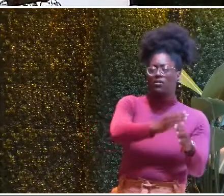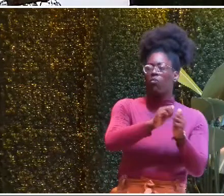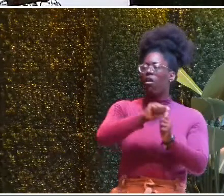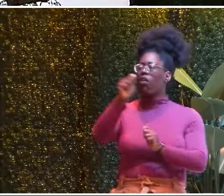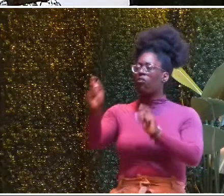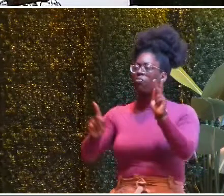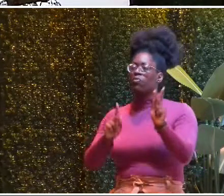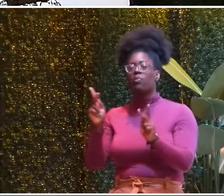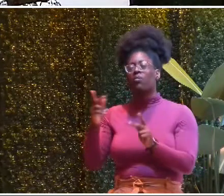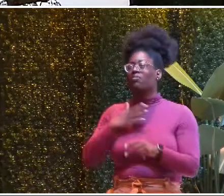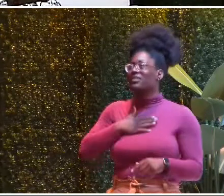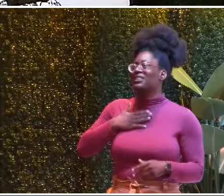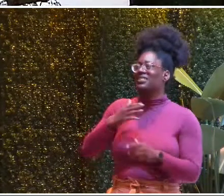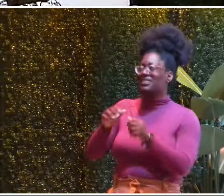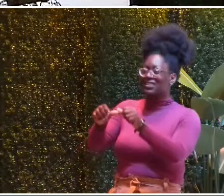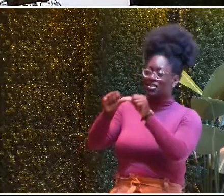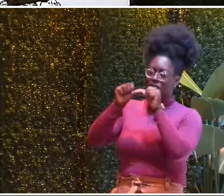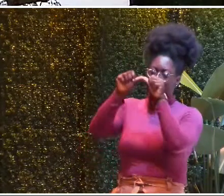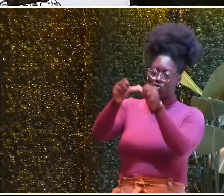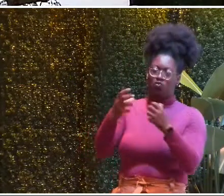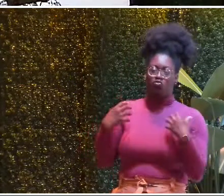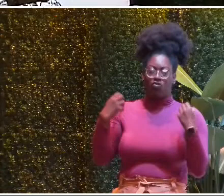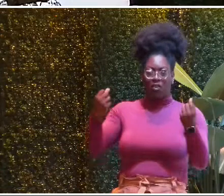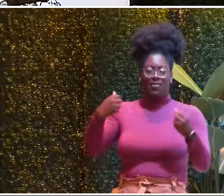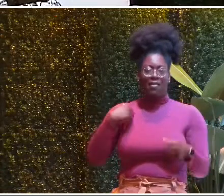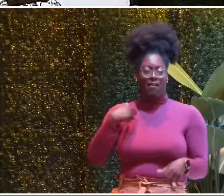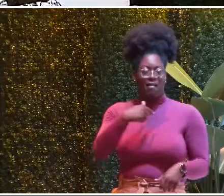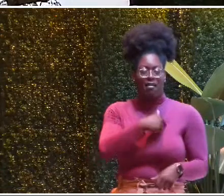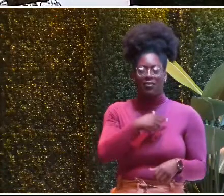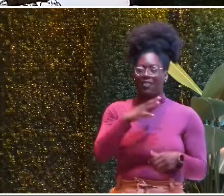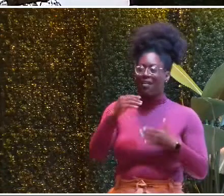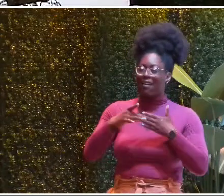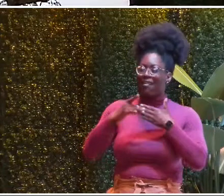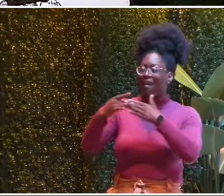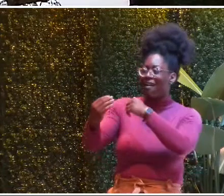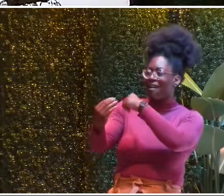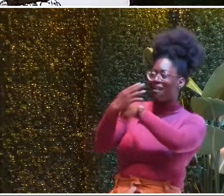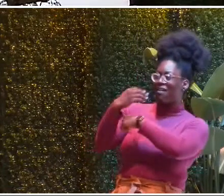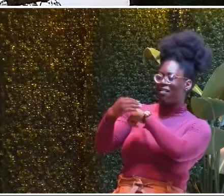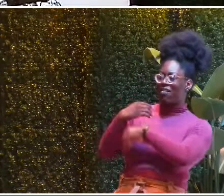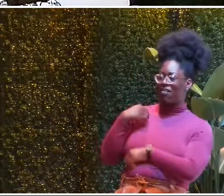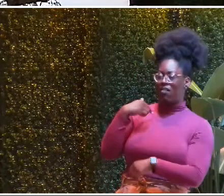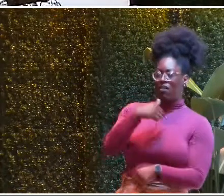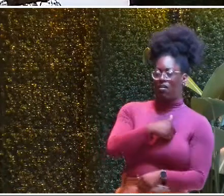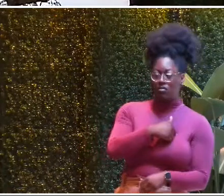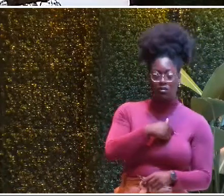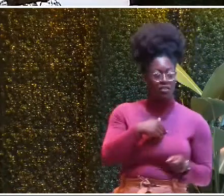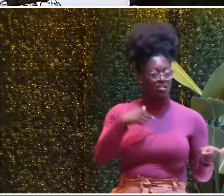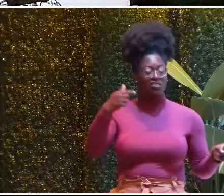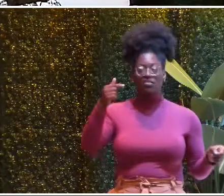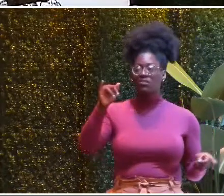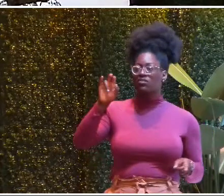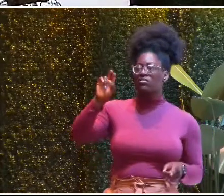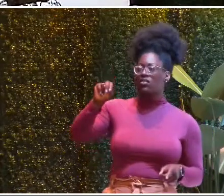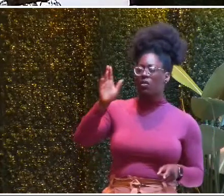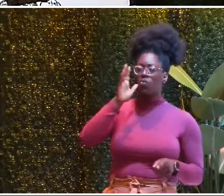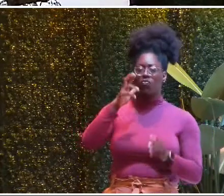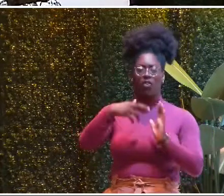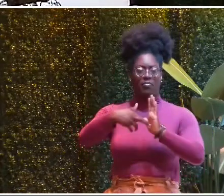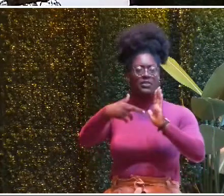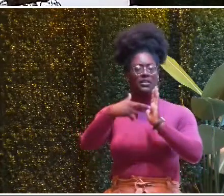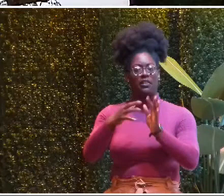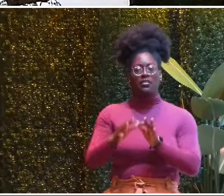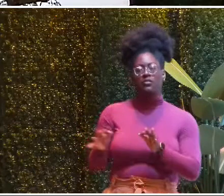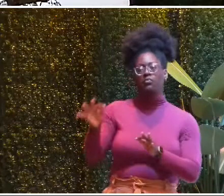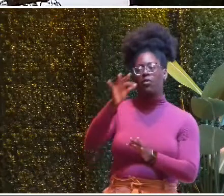guide us. Make this gin that's being poured, that this gin represent the spirits of the world, that it will cleanse, that it